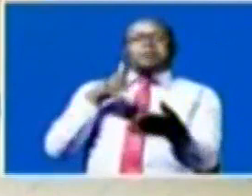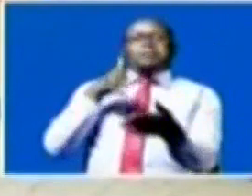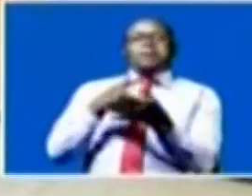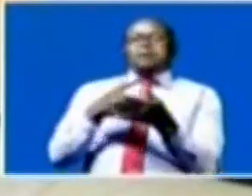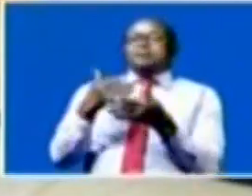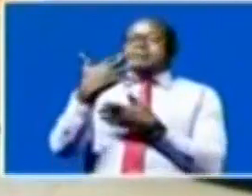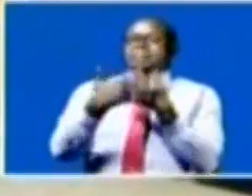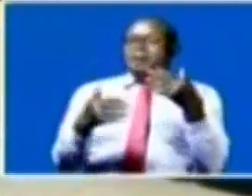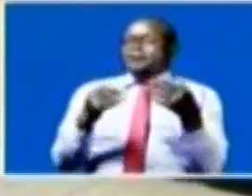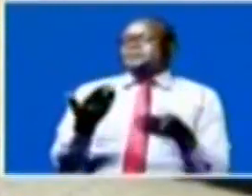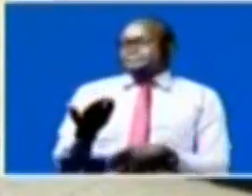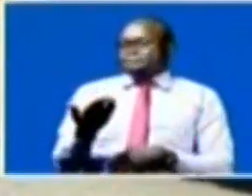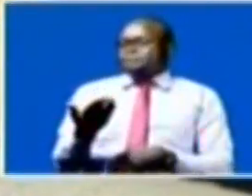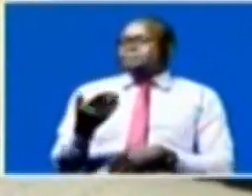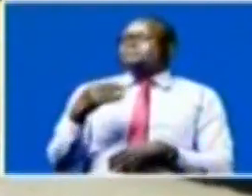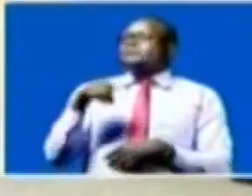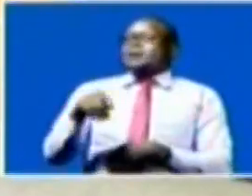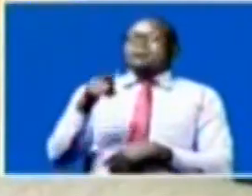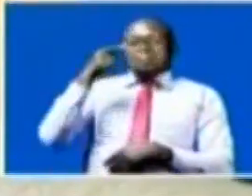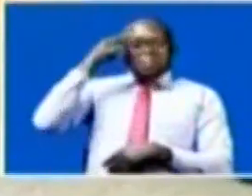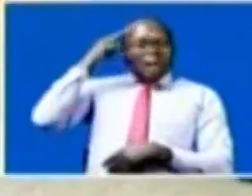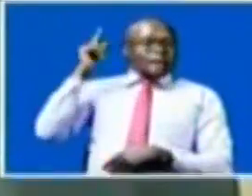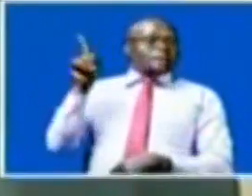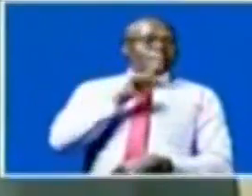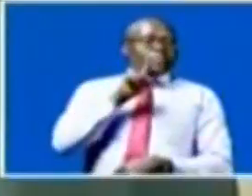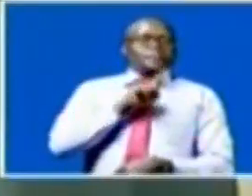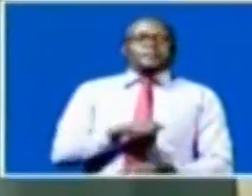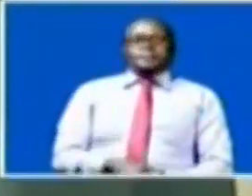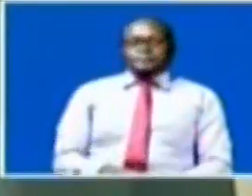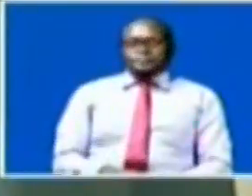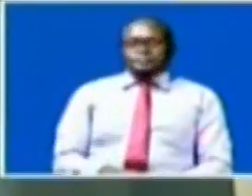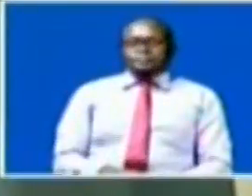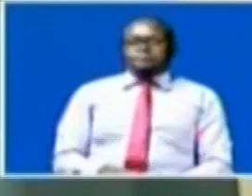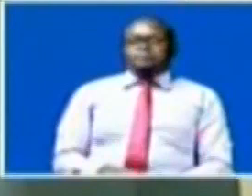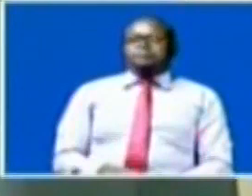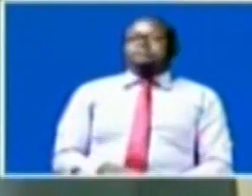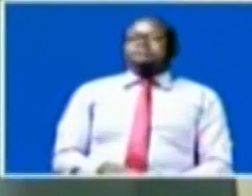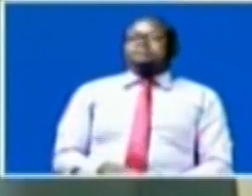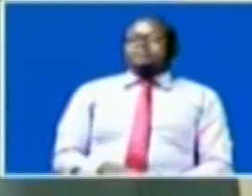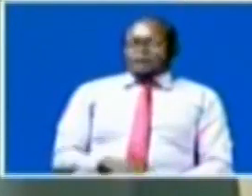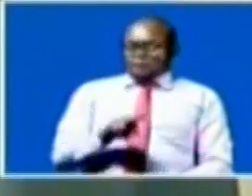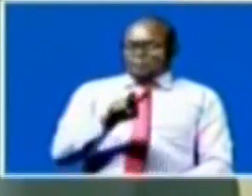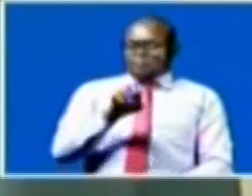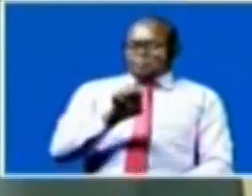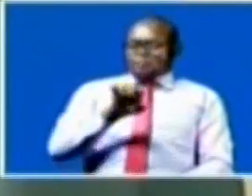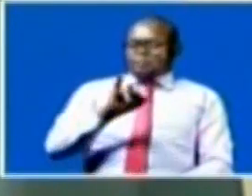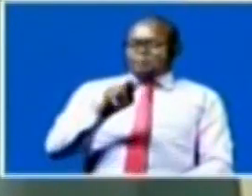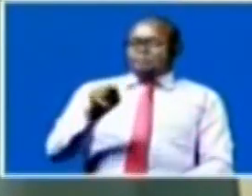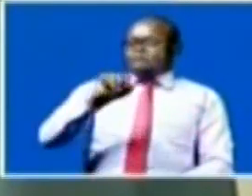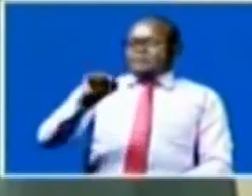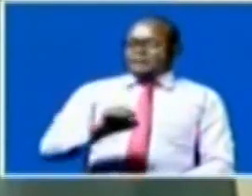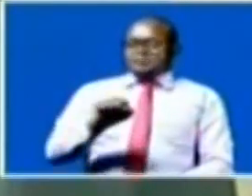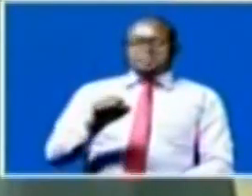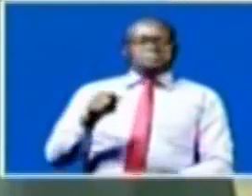his feet, his toe bearing the brunt of it all. Ni kushikana kwa misiba, misizi, yani